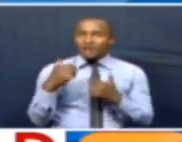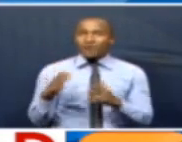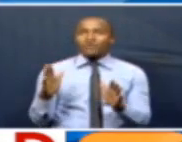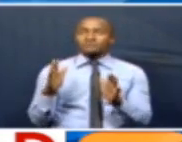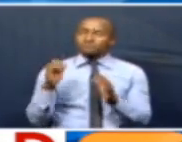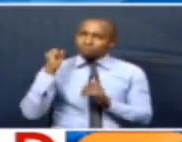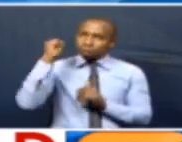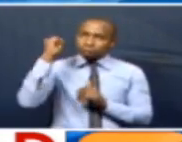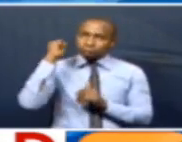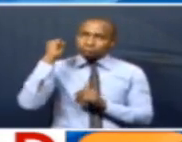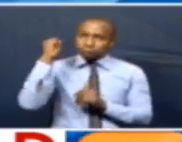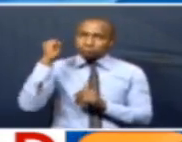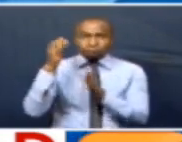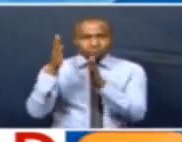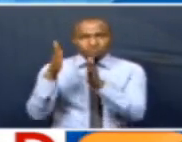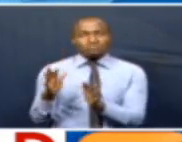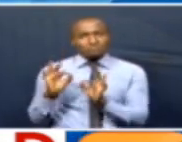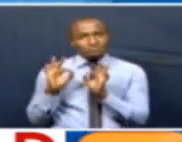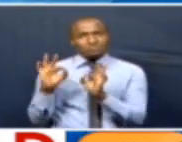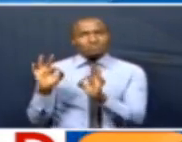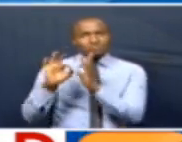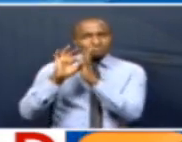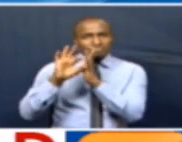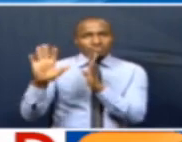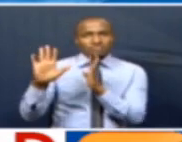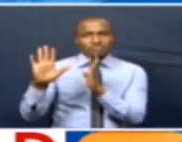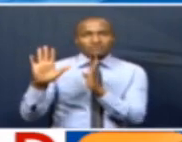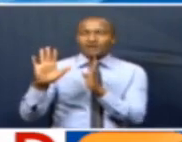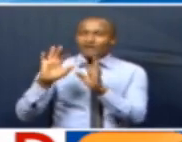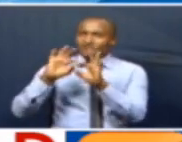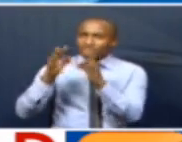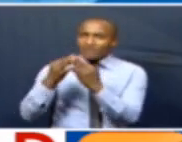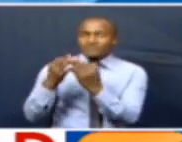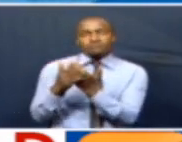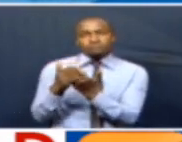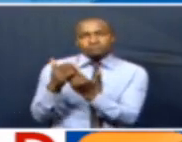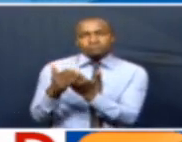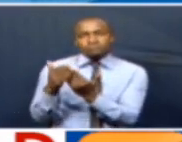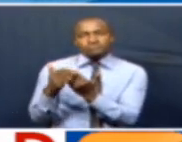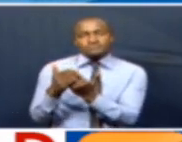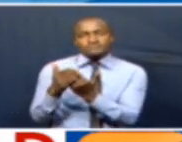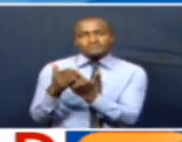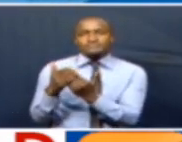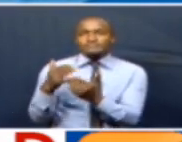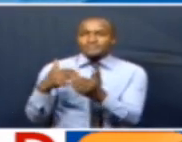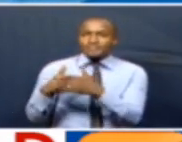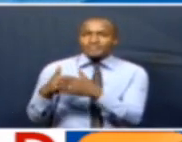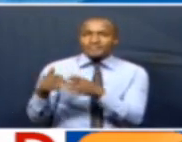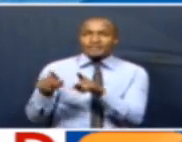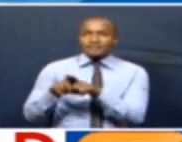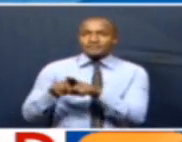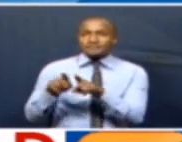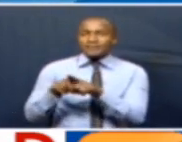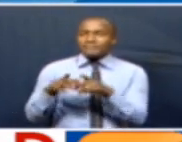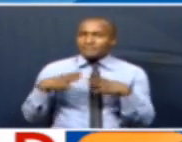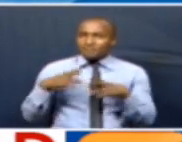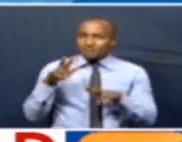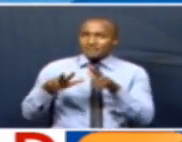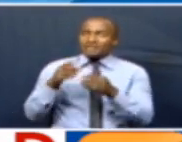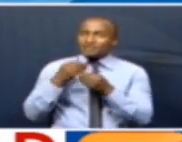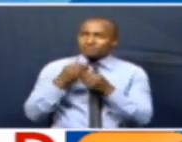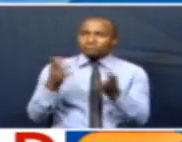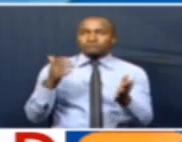and a strong defender of democracy. May God comfort his family, friends, and the people of Kirinyaga. Governor Iguru goes ahead to